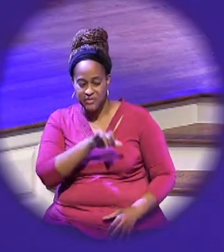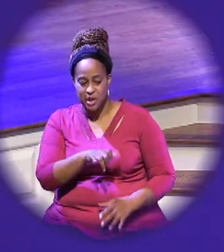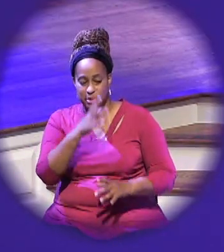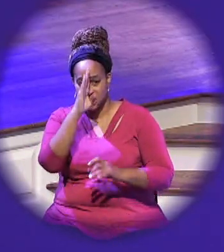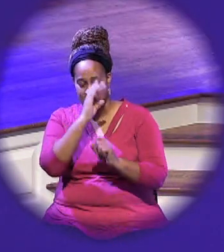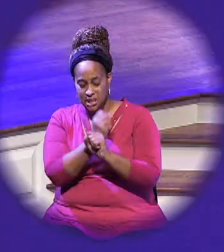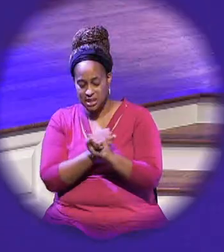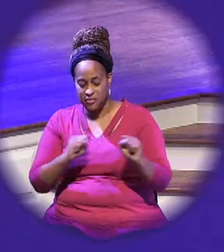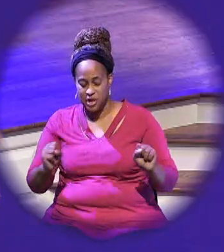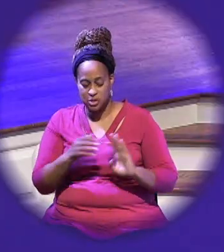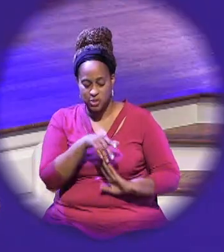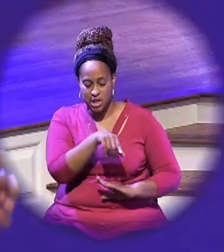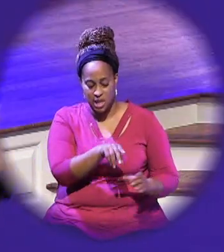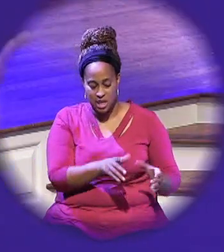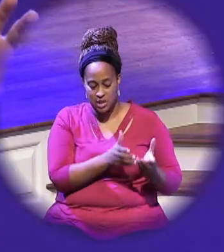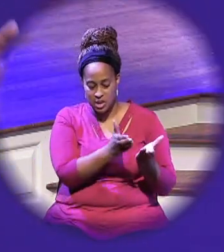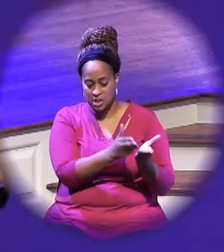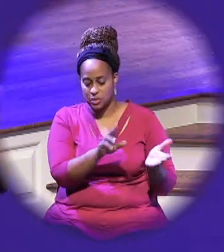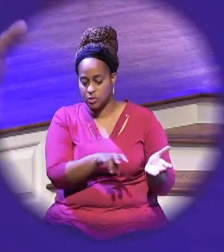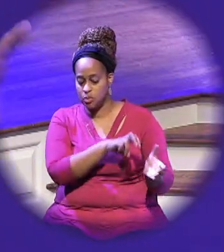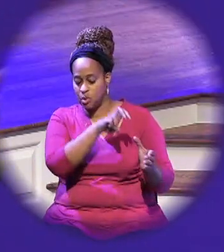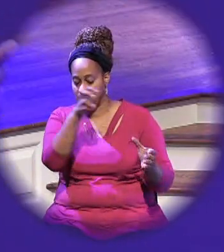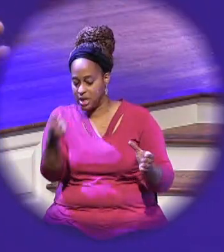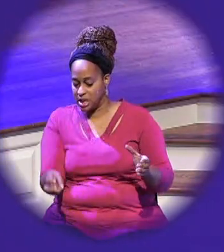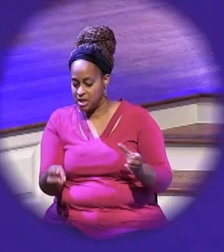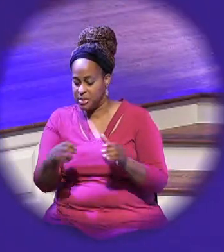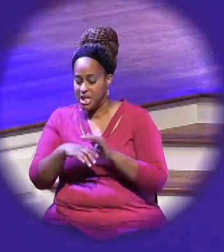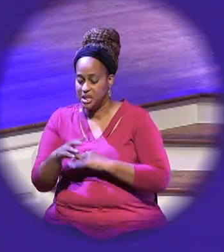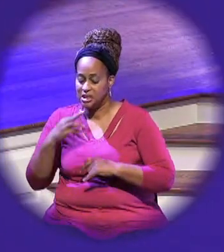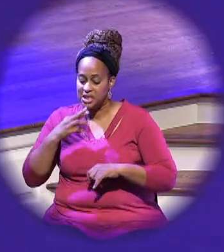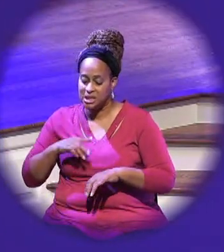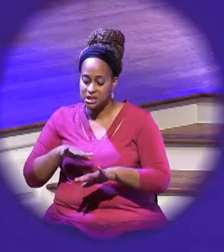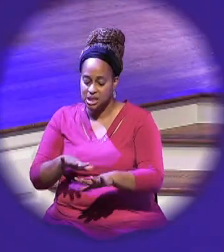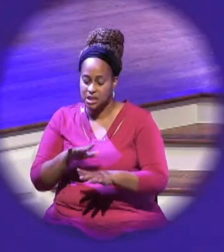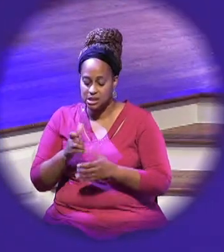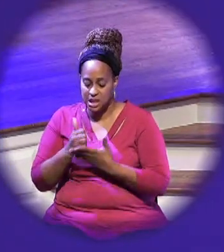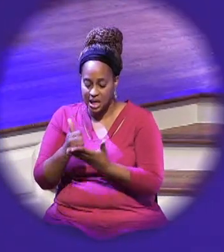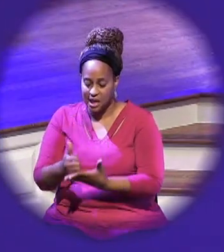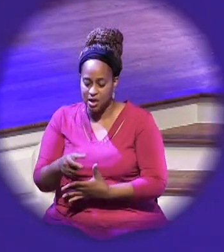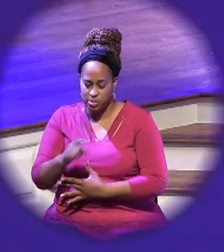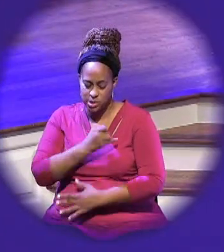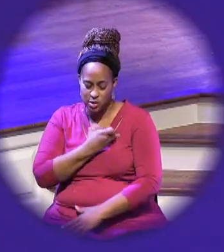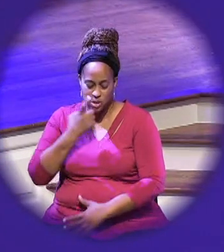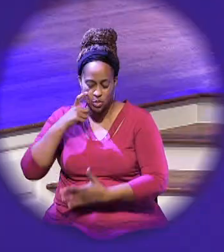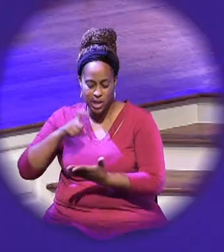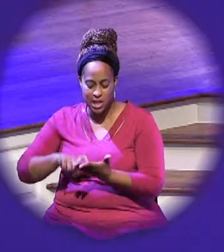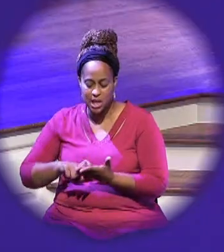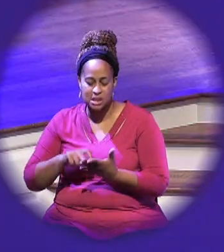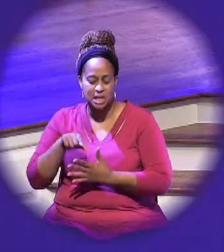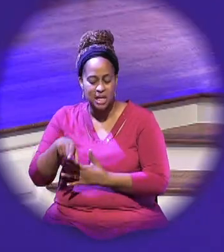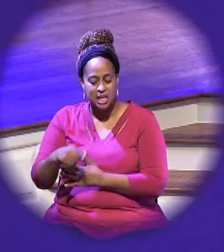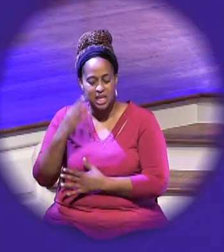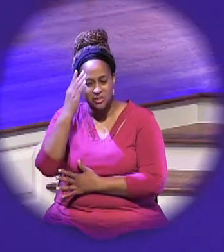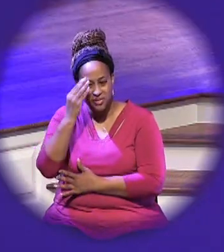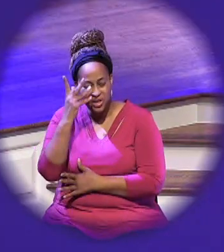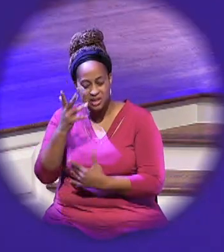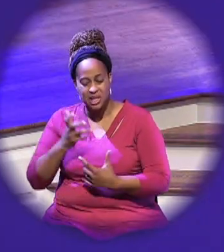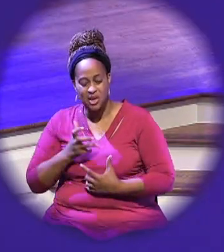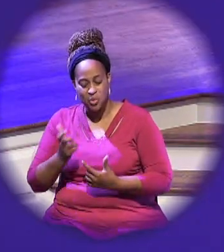salvation. Even throwing him into the sea is to get Jonah to the point where he recognizes that even though he thinks he